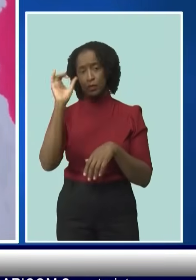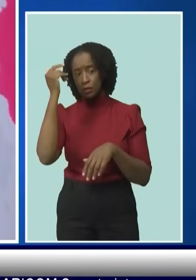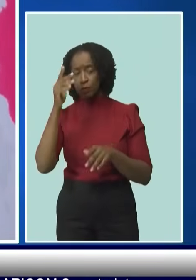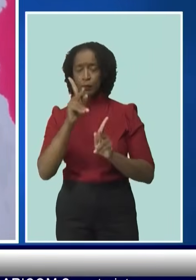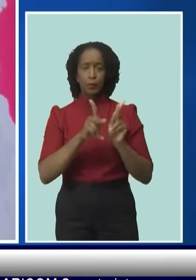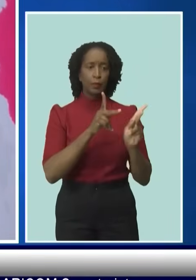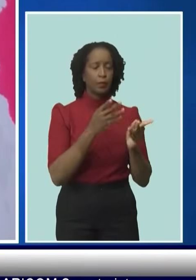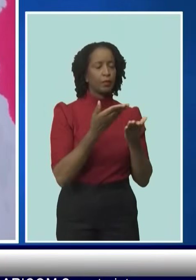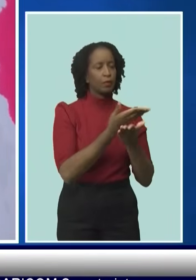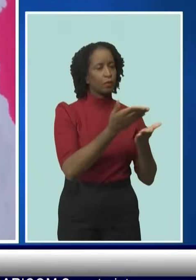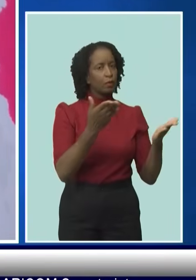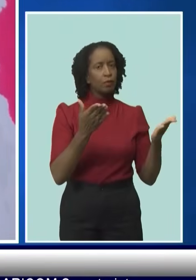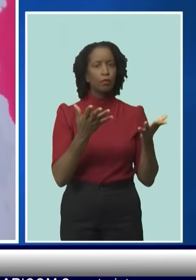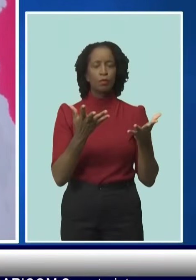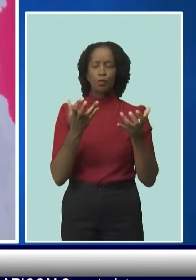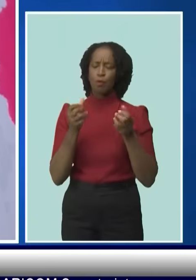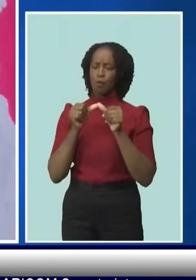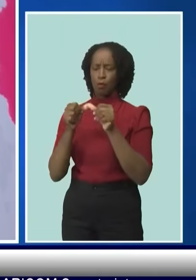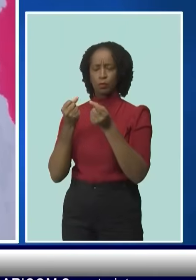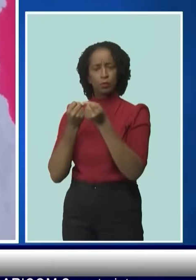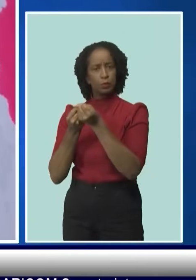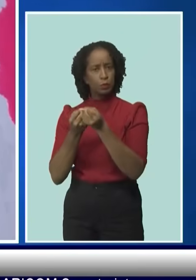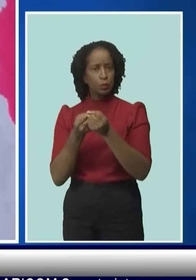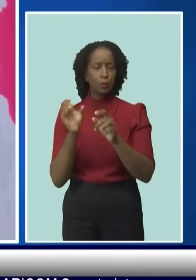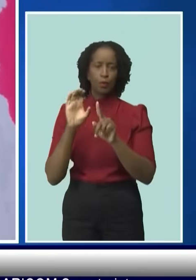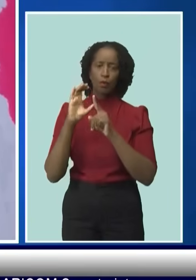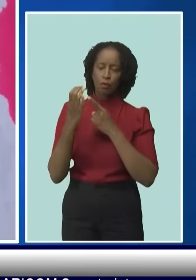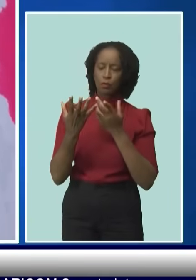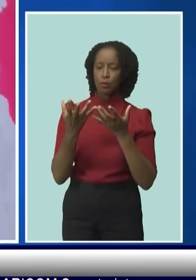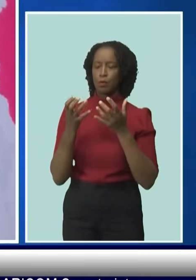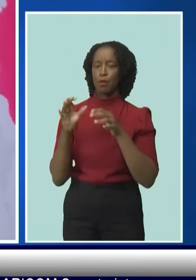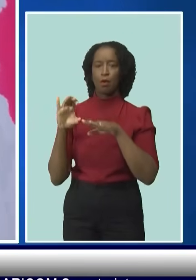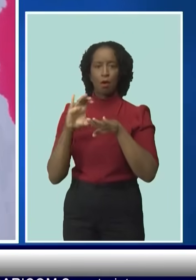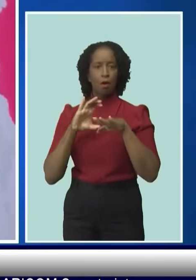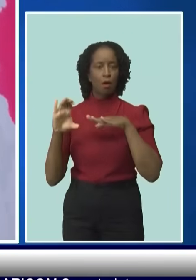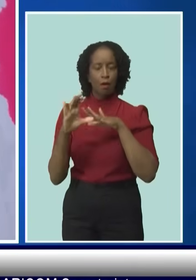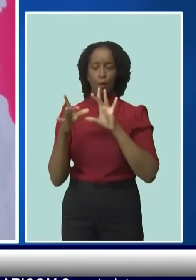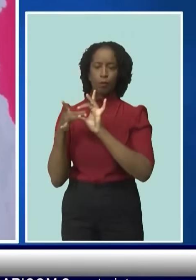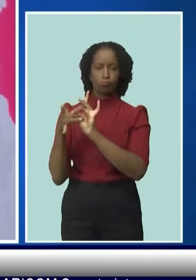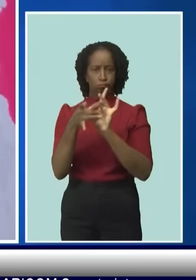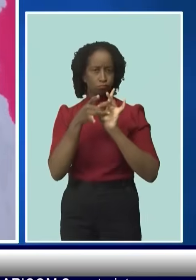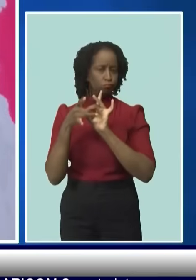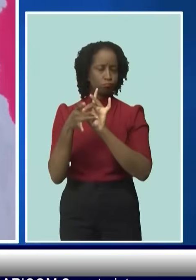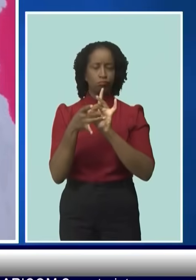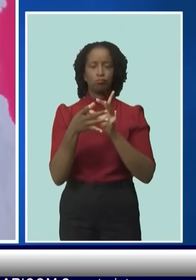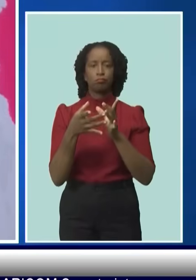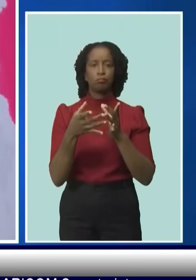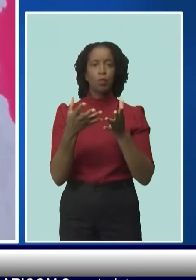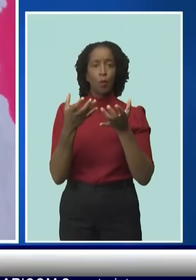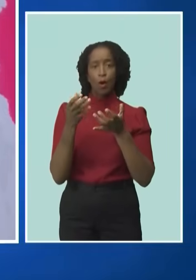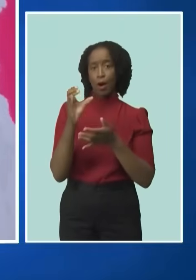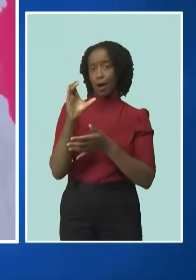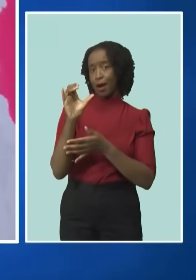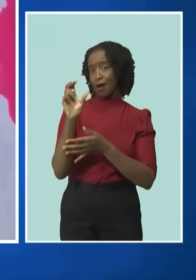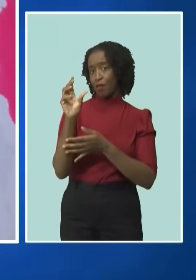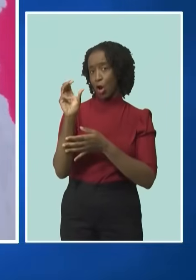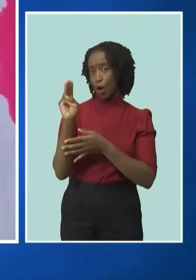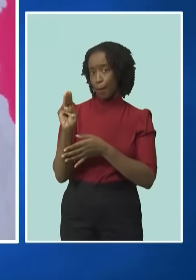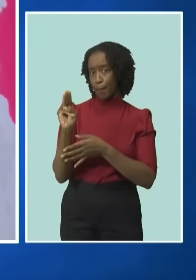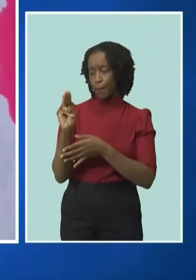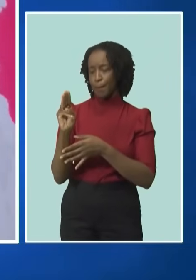commitment to culture, your commitment to regional integration, and your commitment to CARICOM's